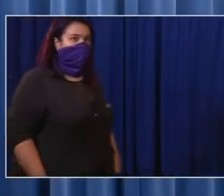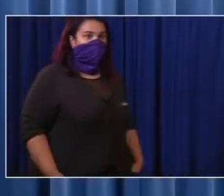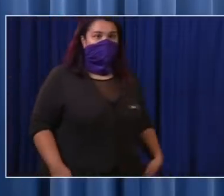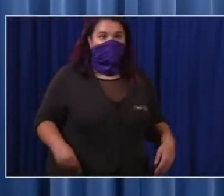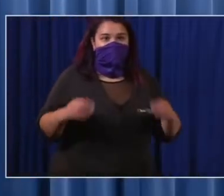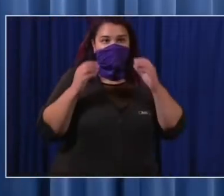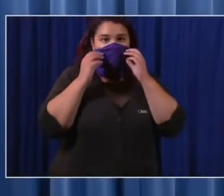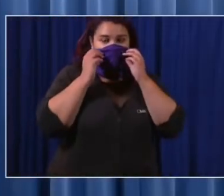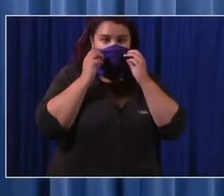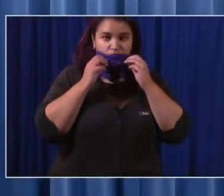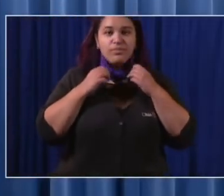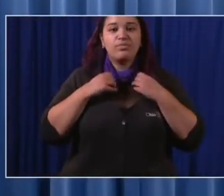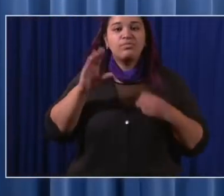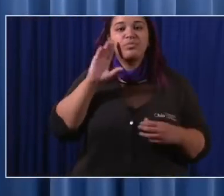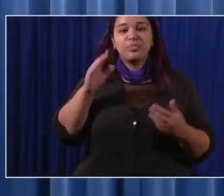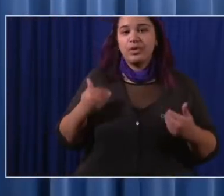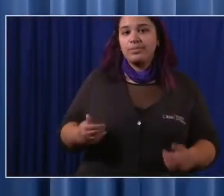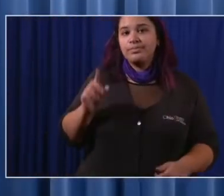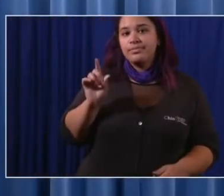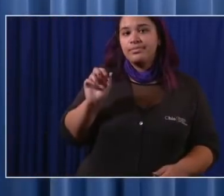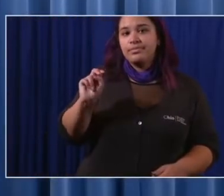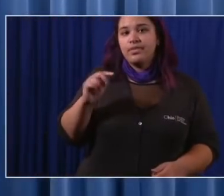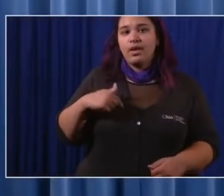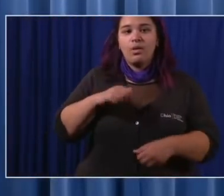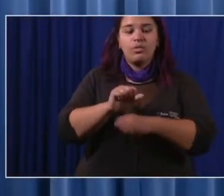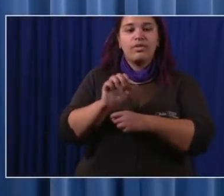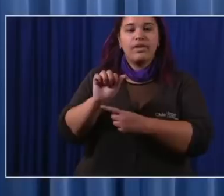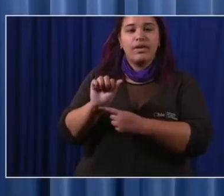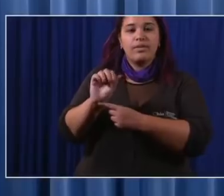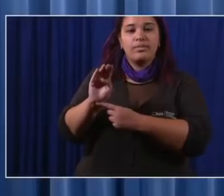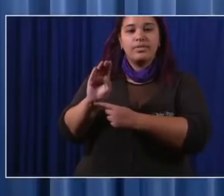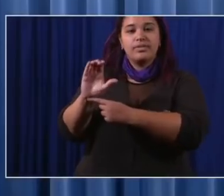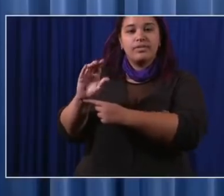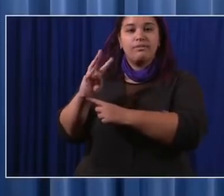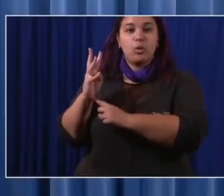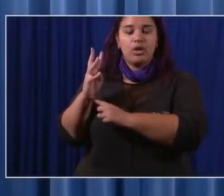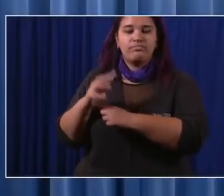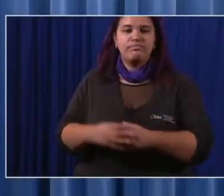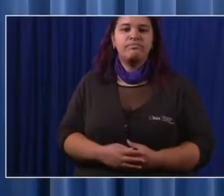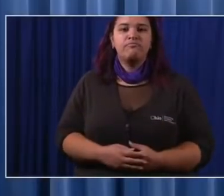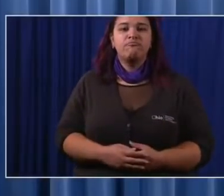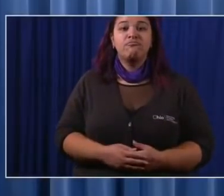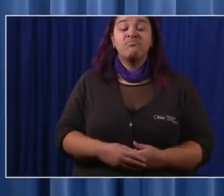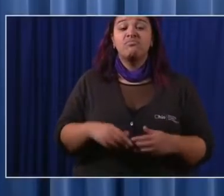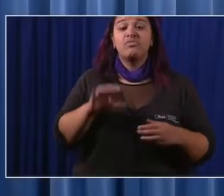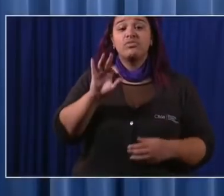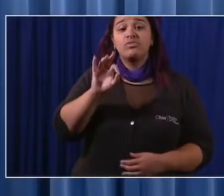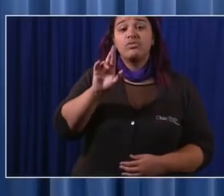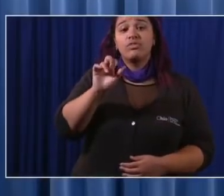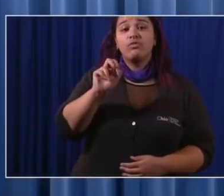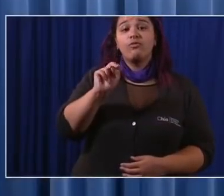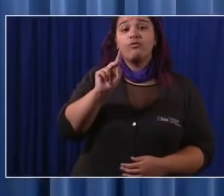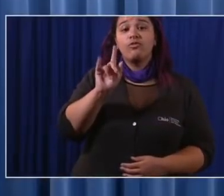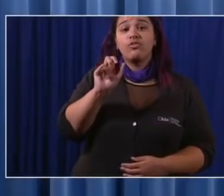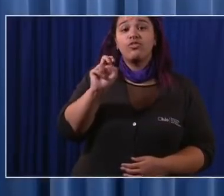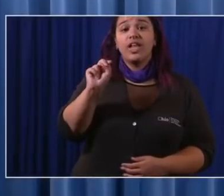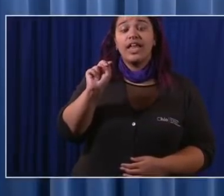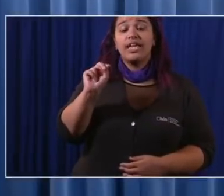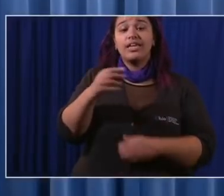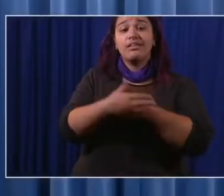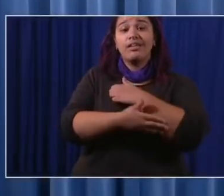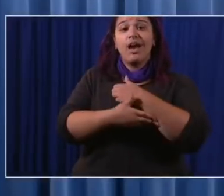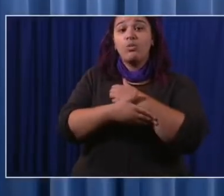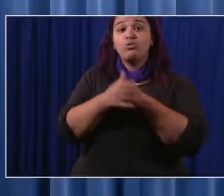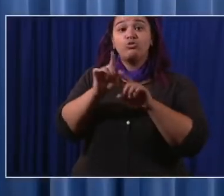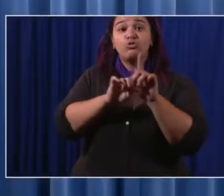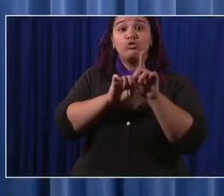Governor DeWine, Dan Perlman with NBC4 here in Columbus. Franklin County is no longer on the watch list for approaching level 4 on the public health